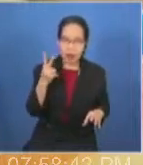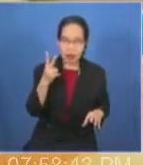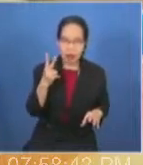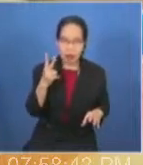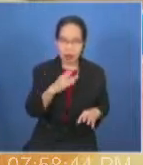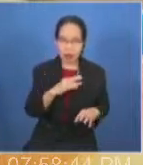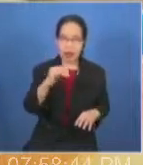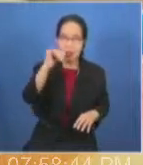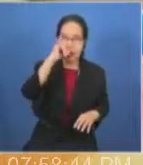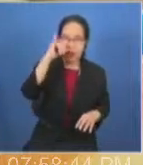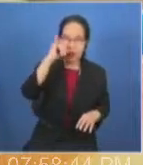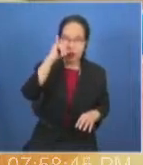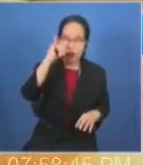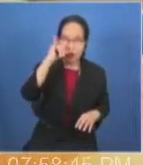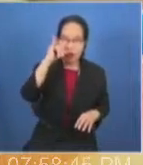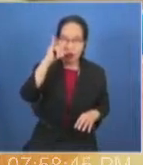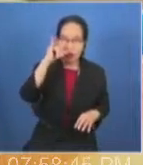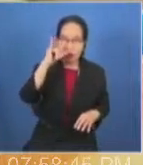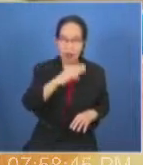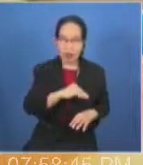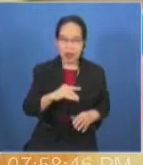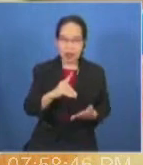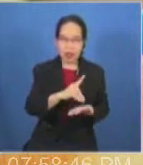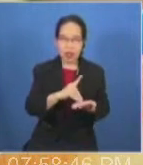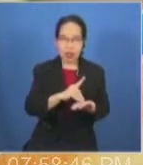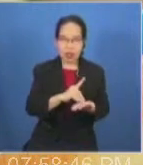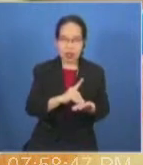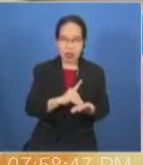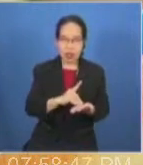Smoking, drinking, alcohol, and drugs,